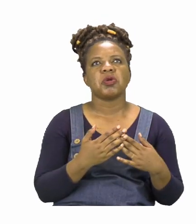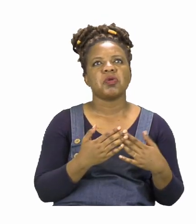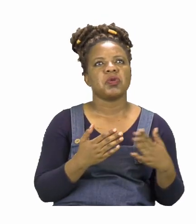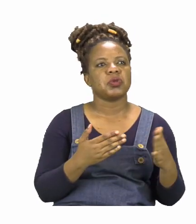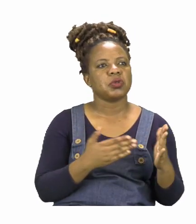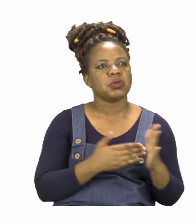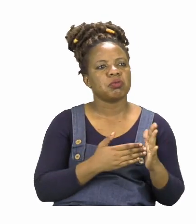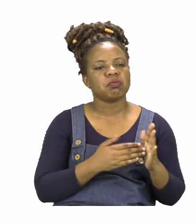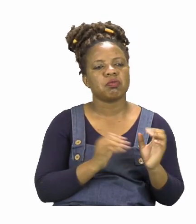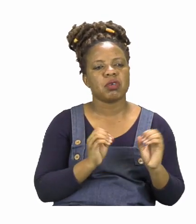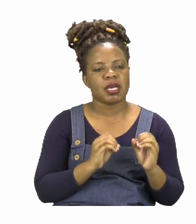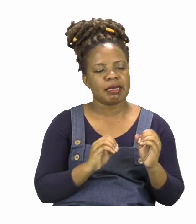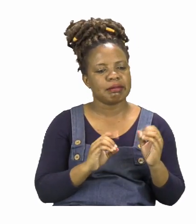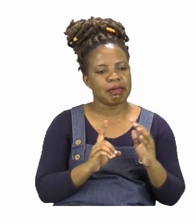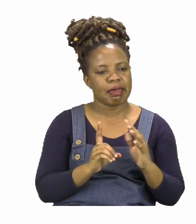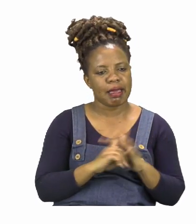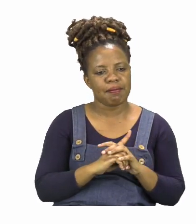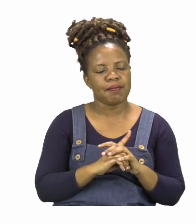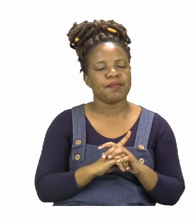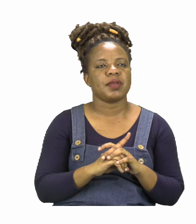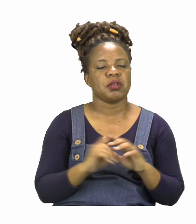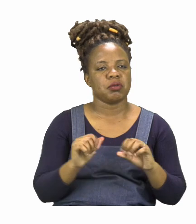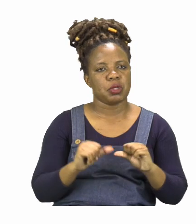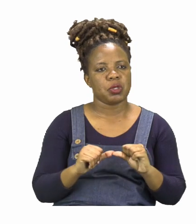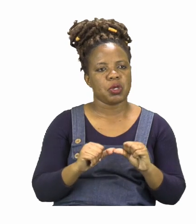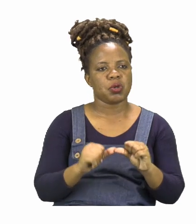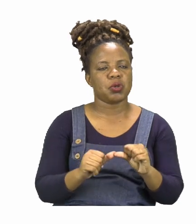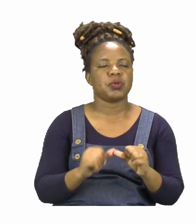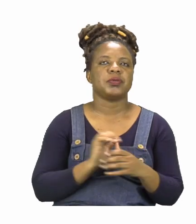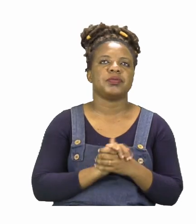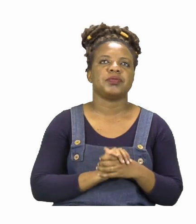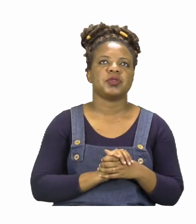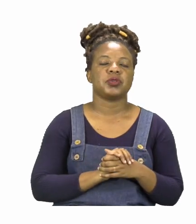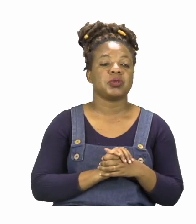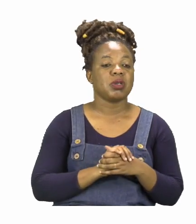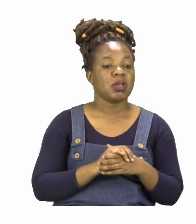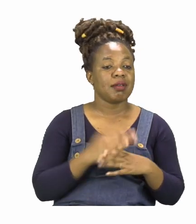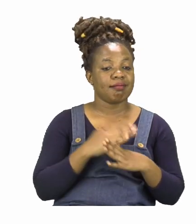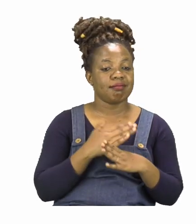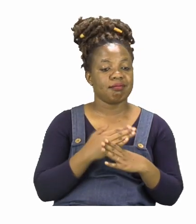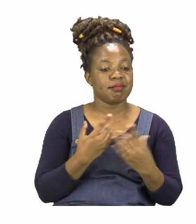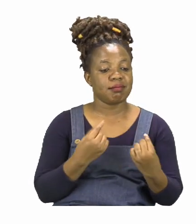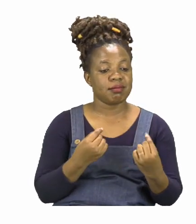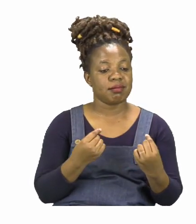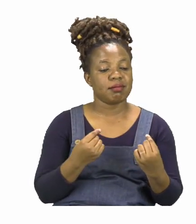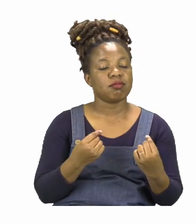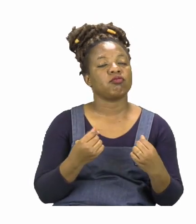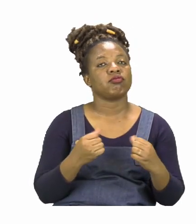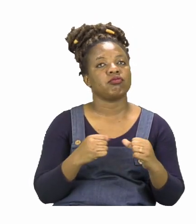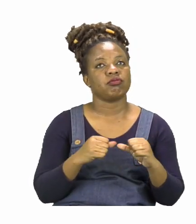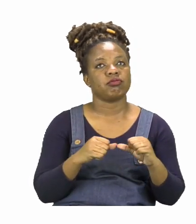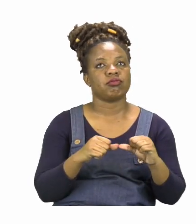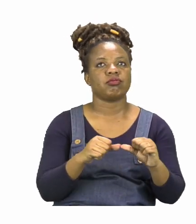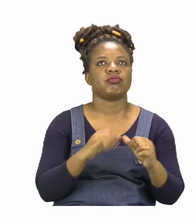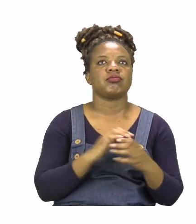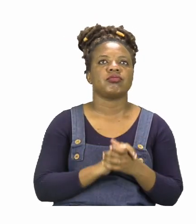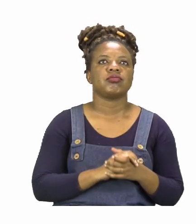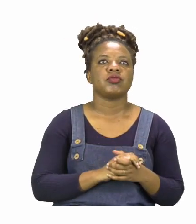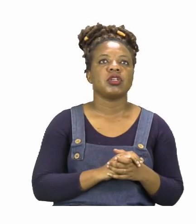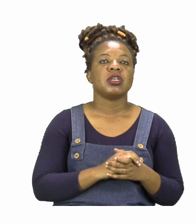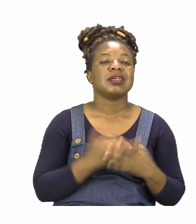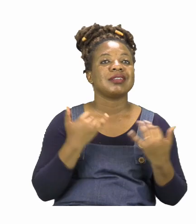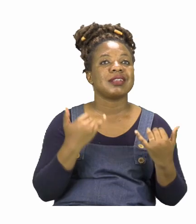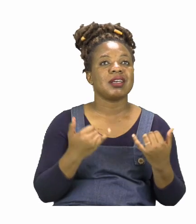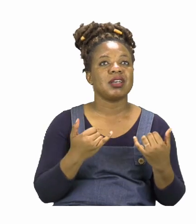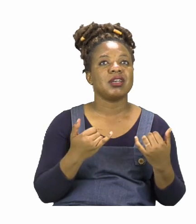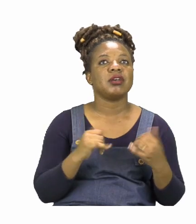hour, or every day, or every month, the action continues. It is going to be our job to complete the sentences